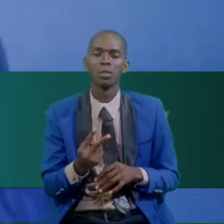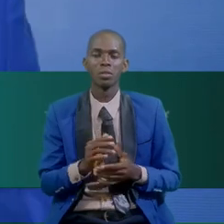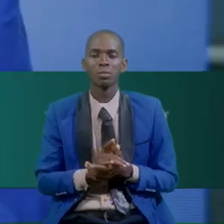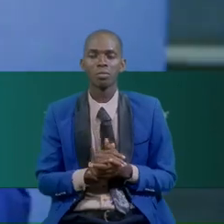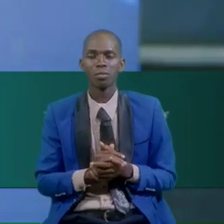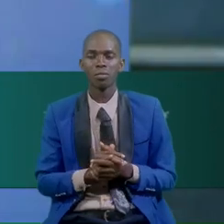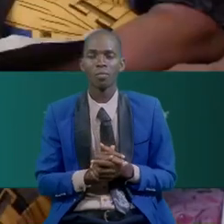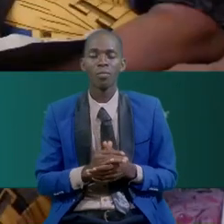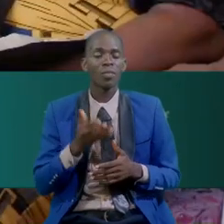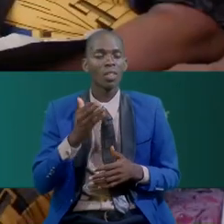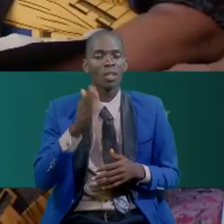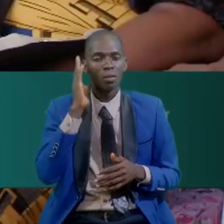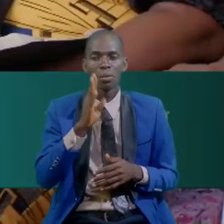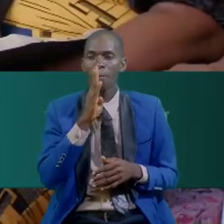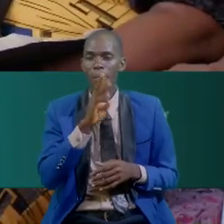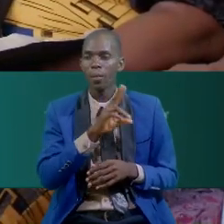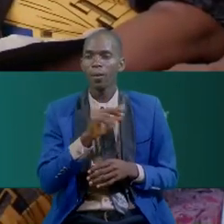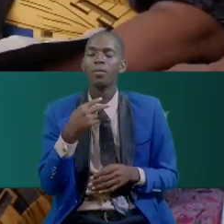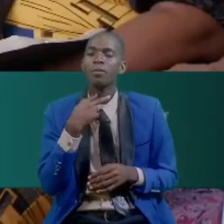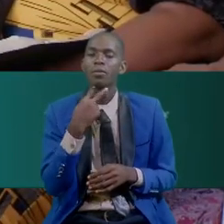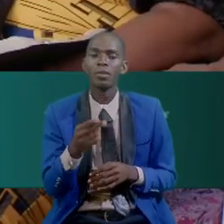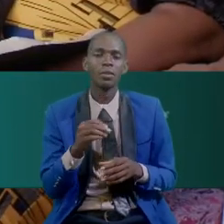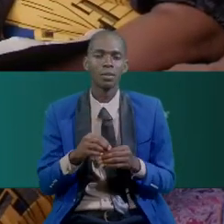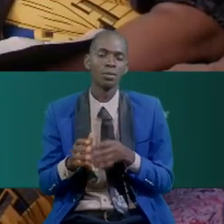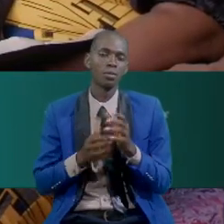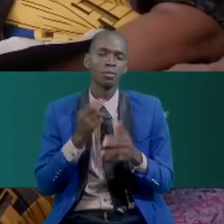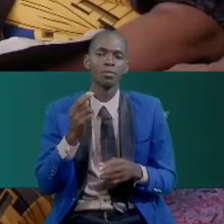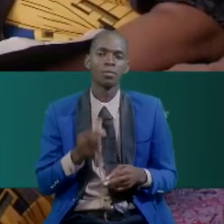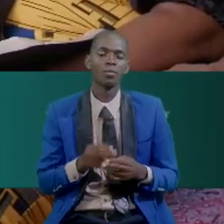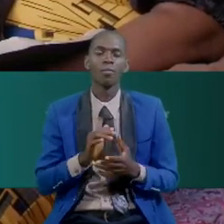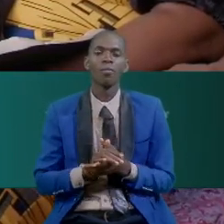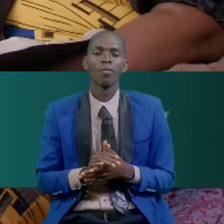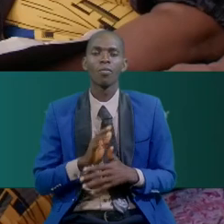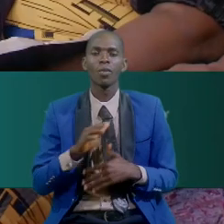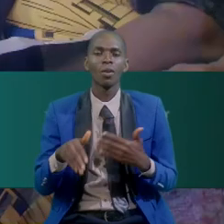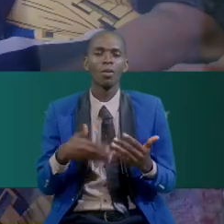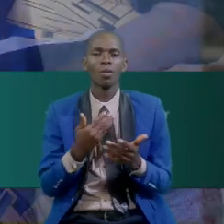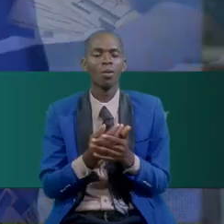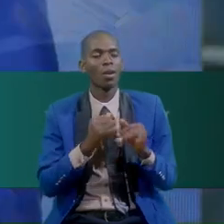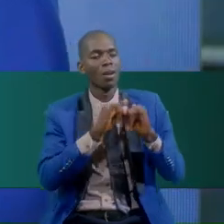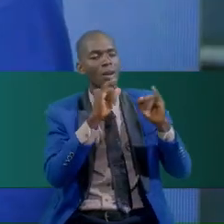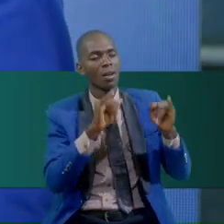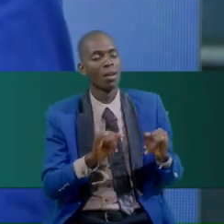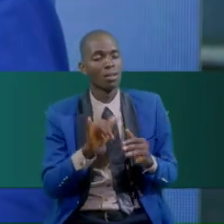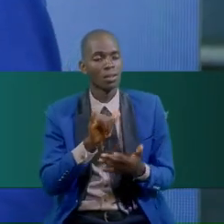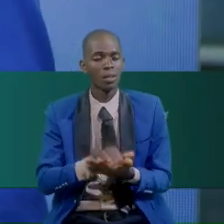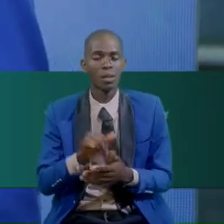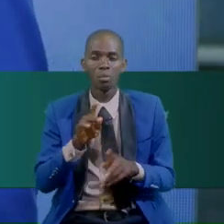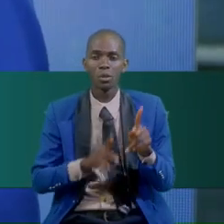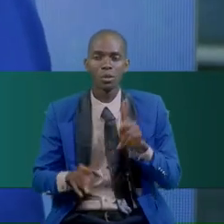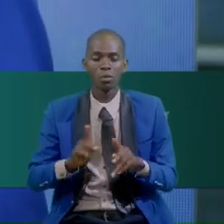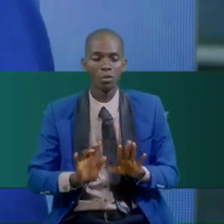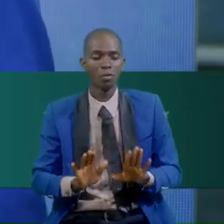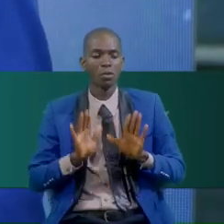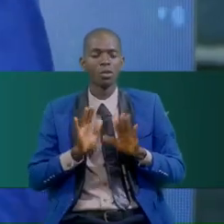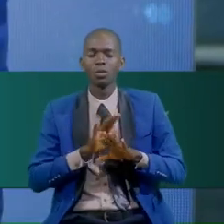There'll be no voice. You know, all these idols that people fear, they don't have any